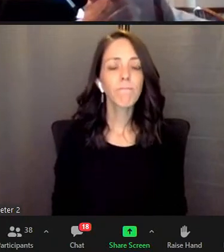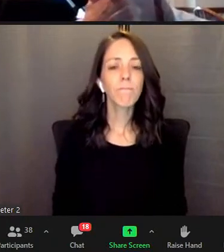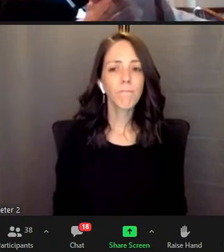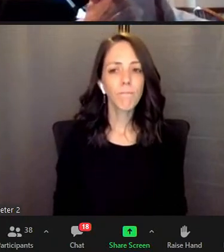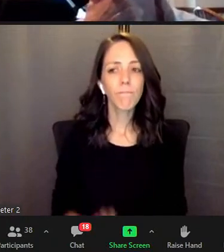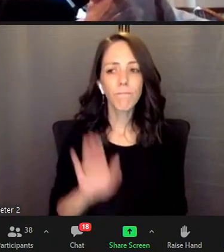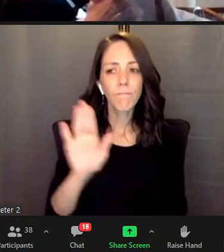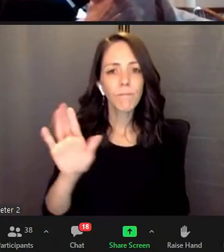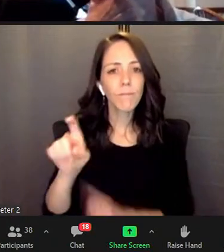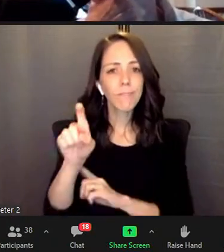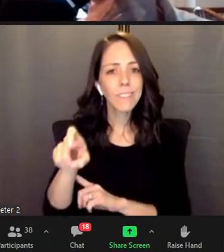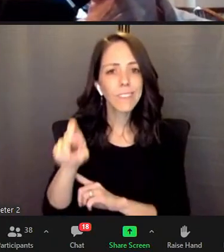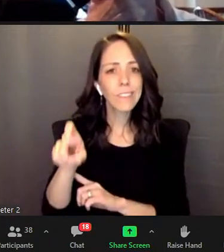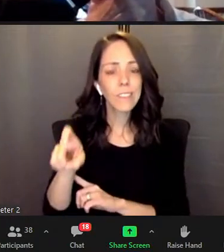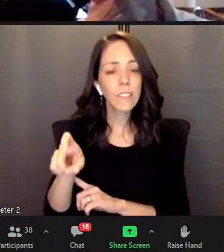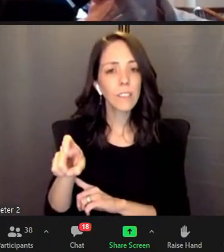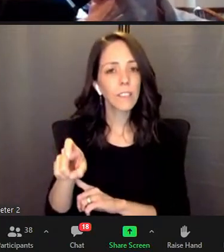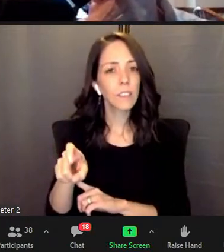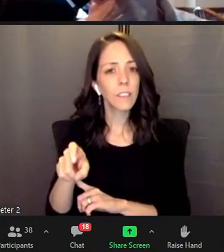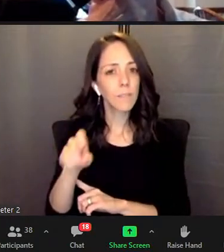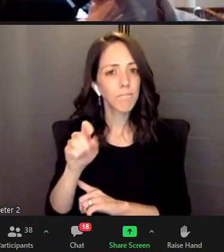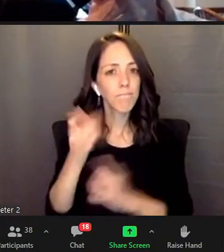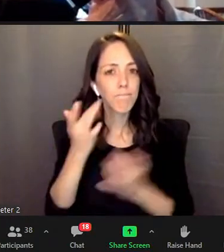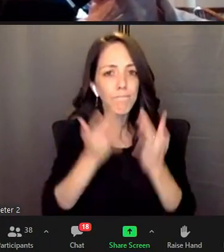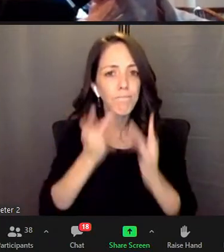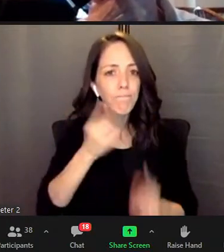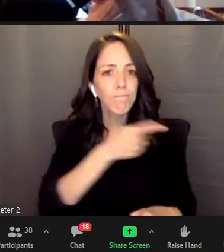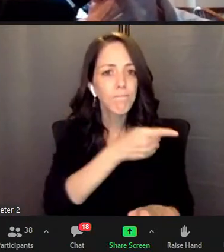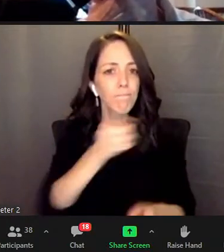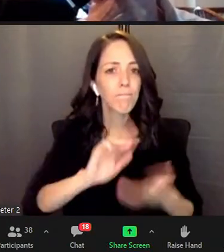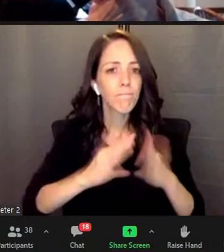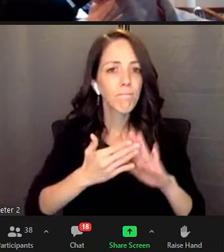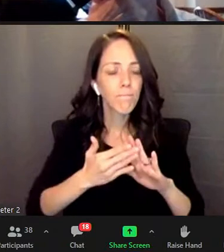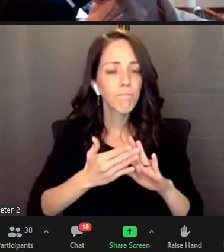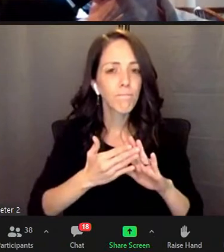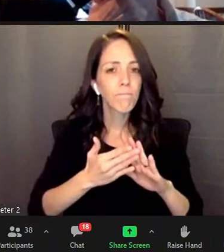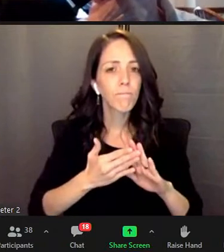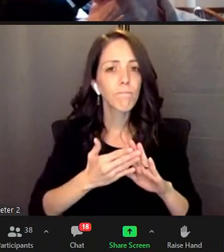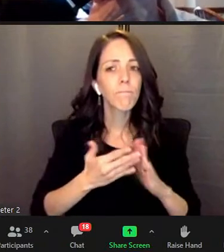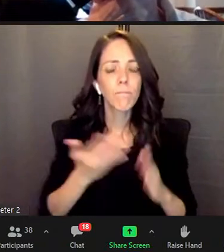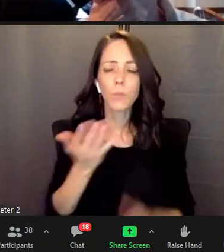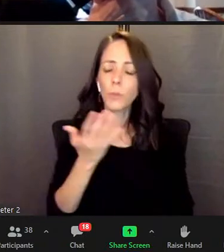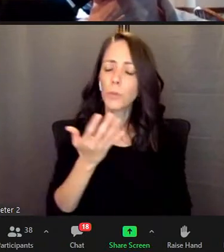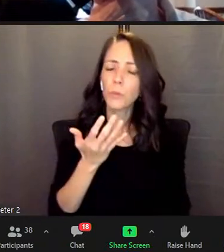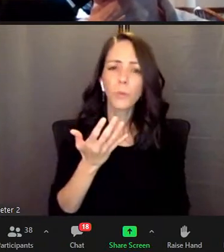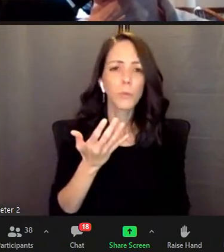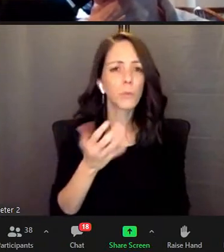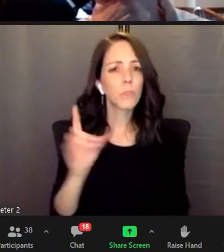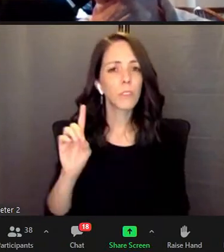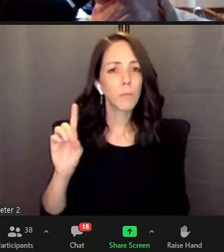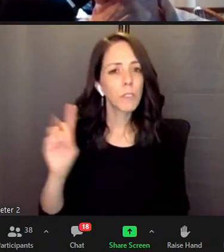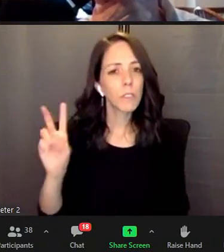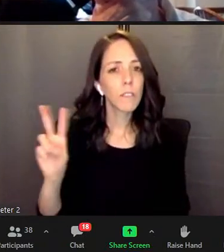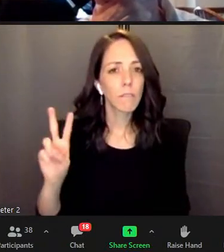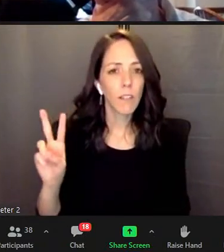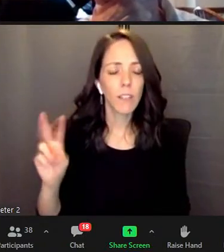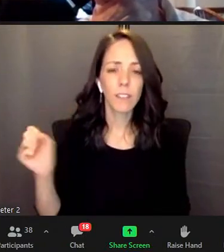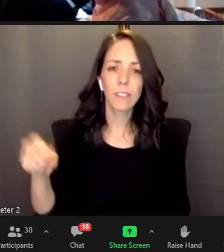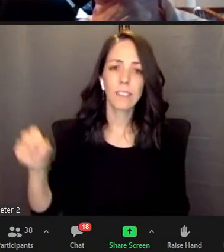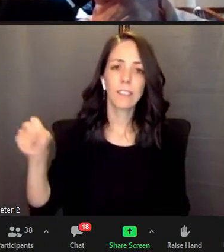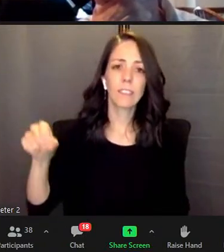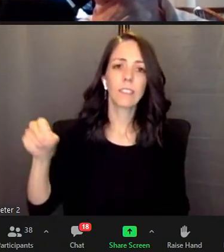need throughout our community with respect to domestic violence and